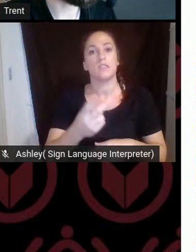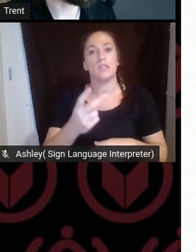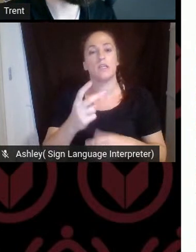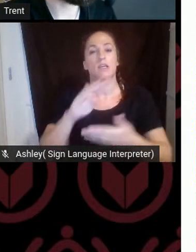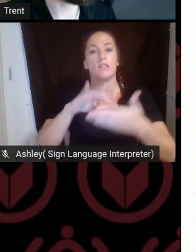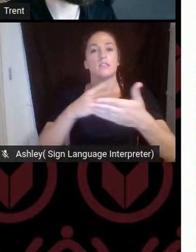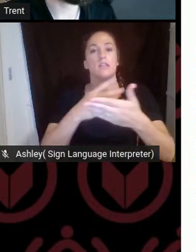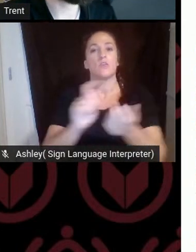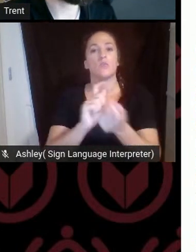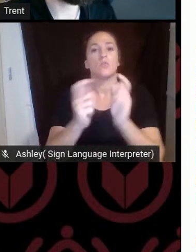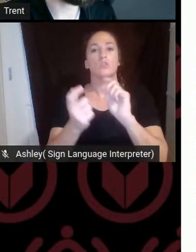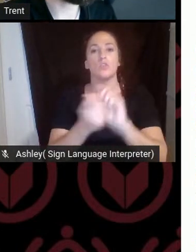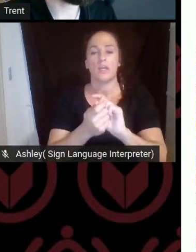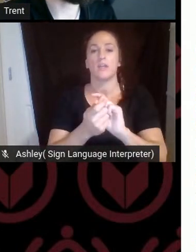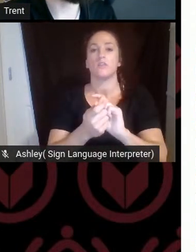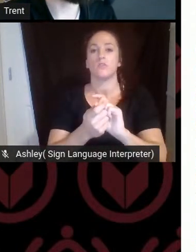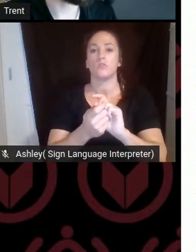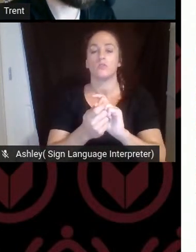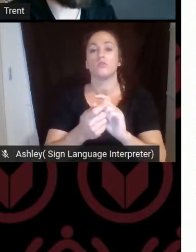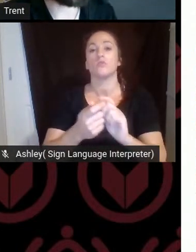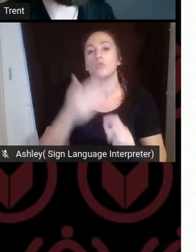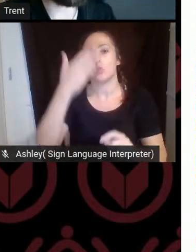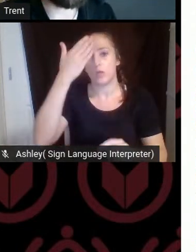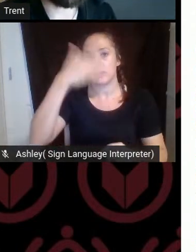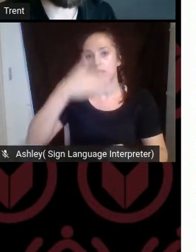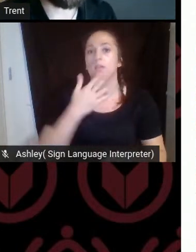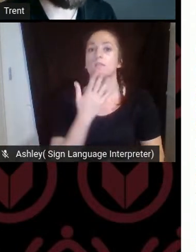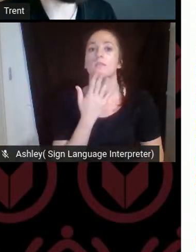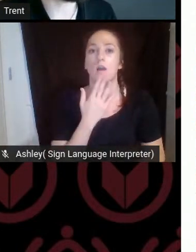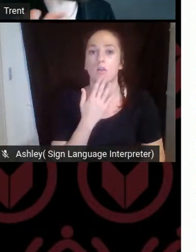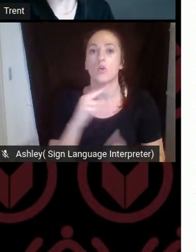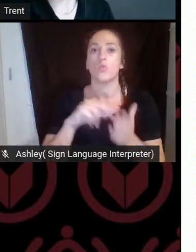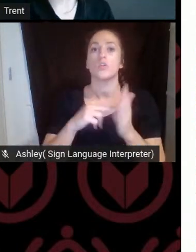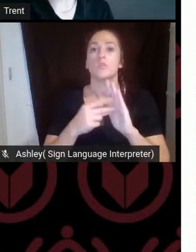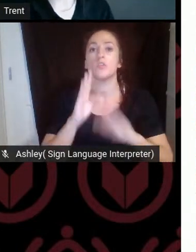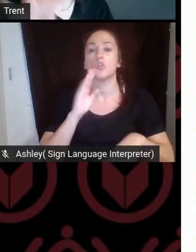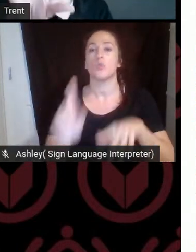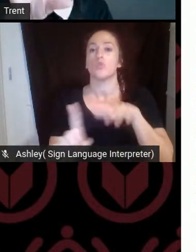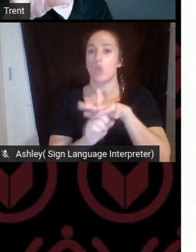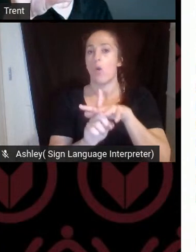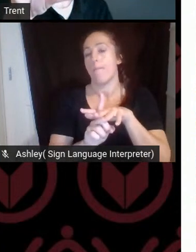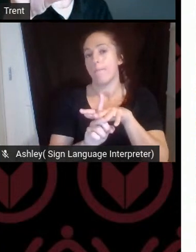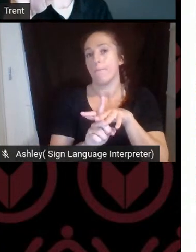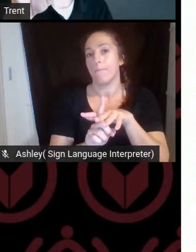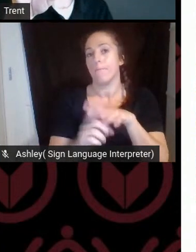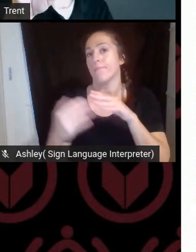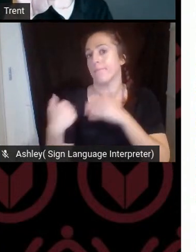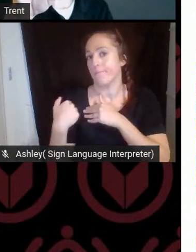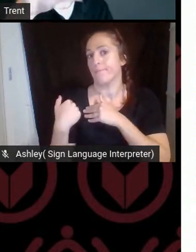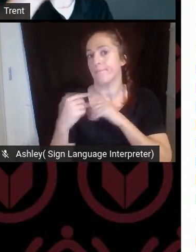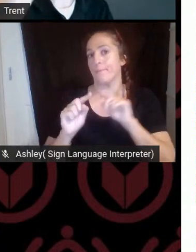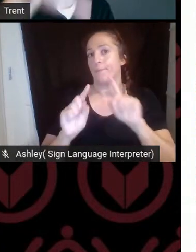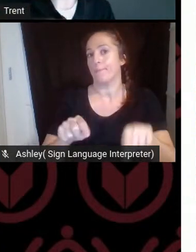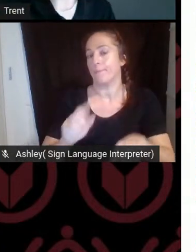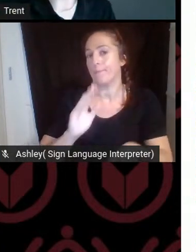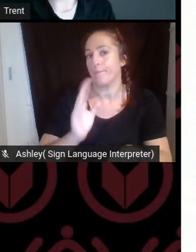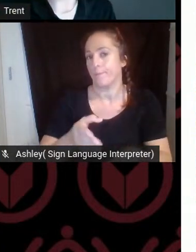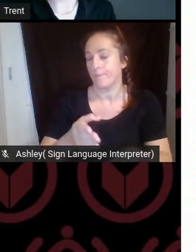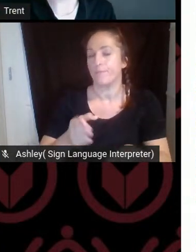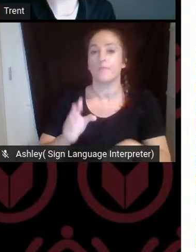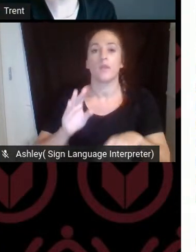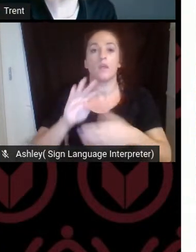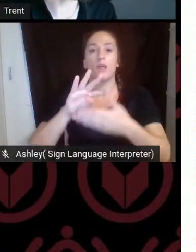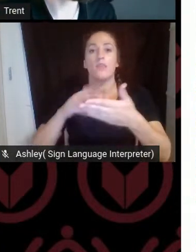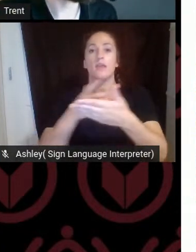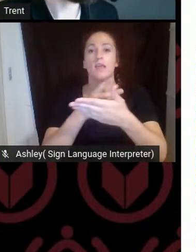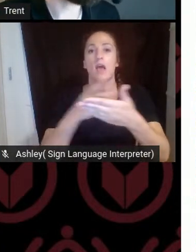it says that I'm going to be attending. Okay, so this is just kind of how to view your calendar, how to understand what all of the